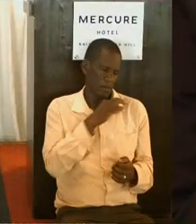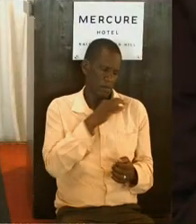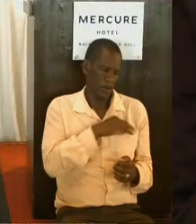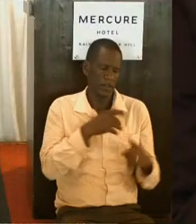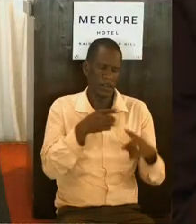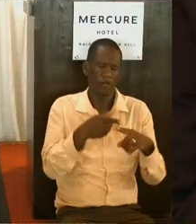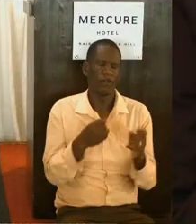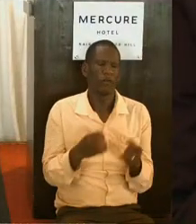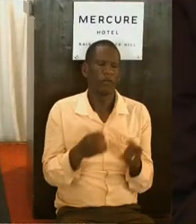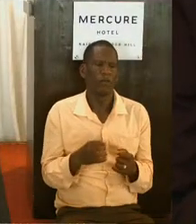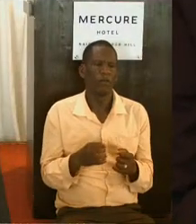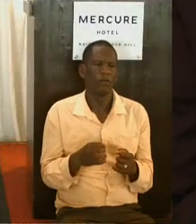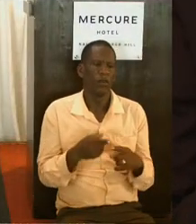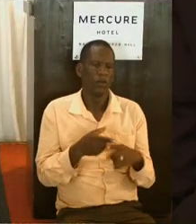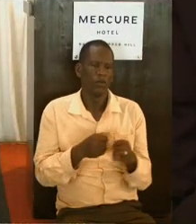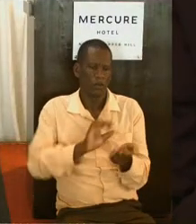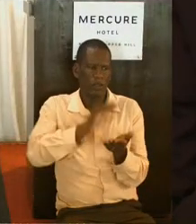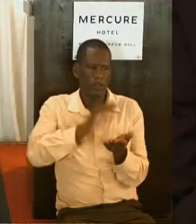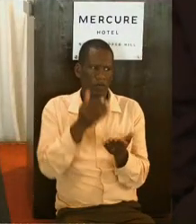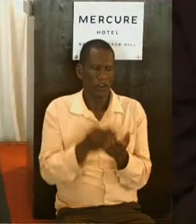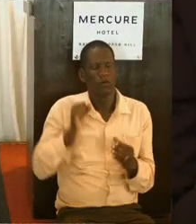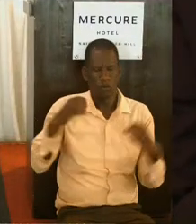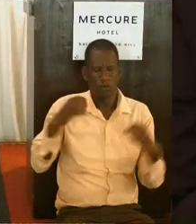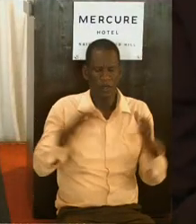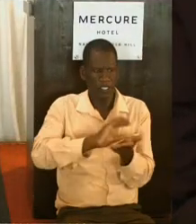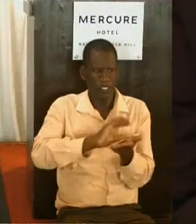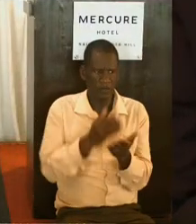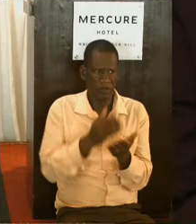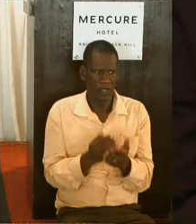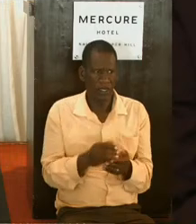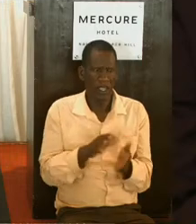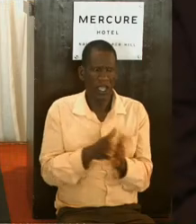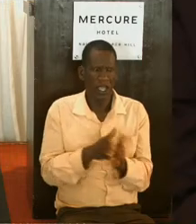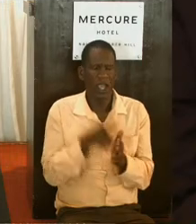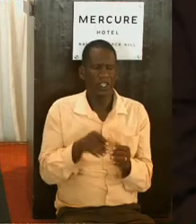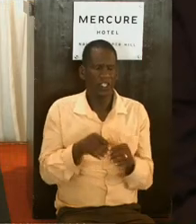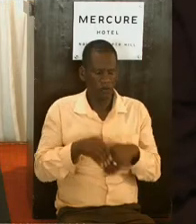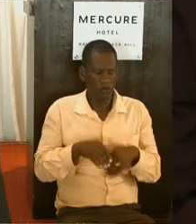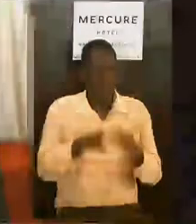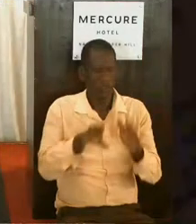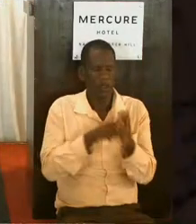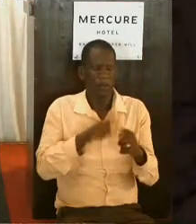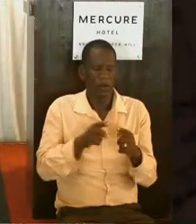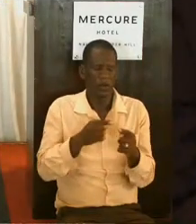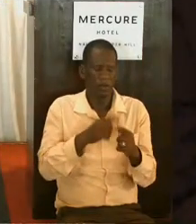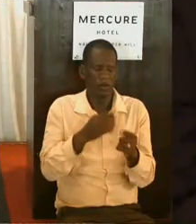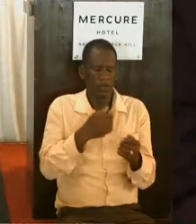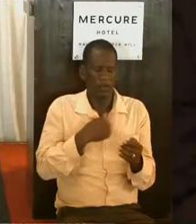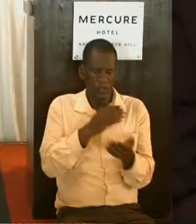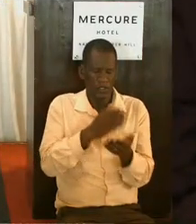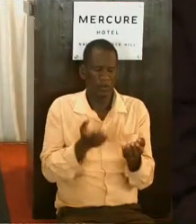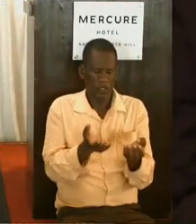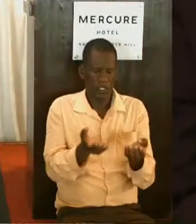from the fan but there is a requirement there is a requirement